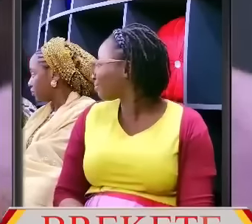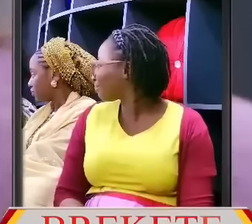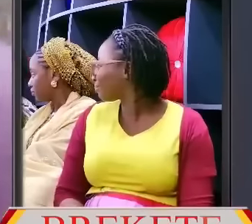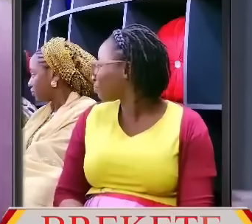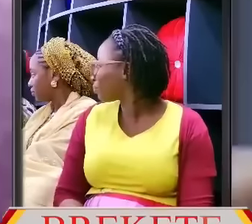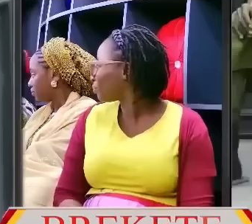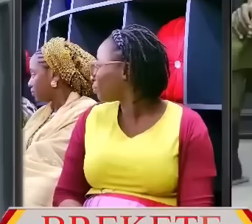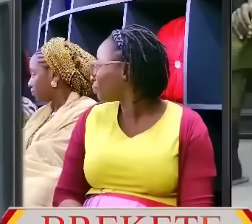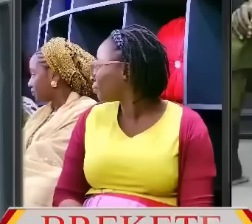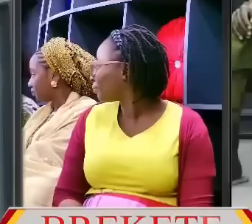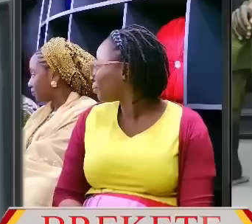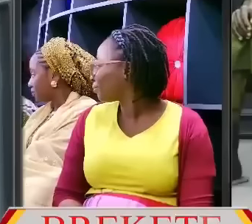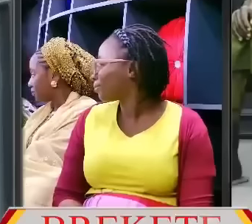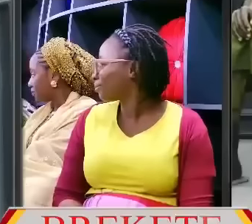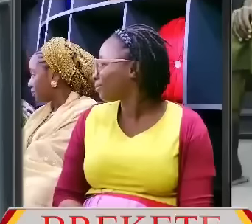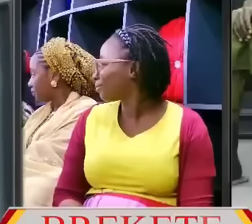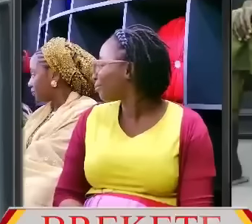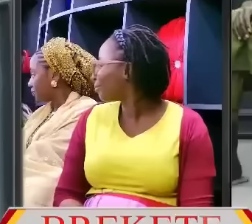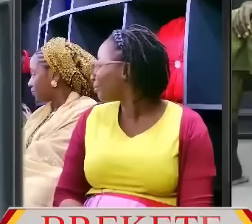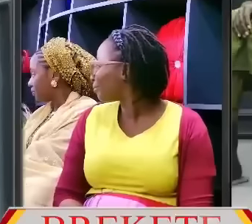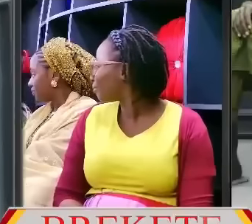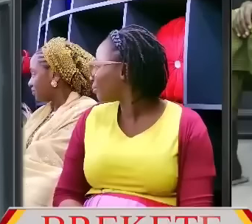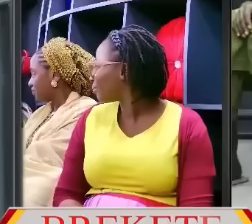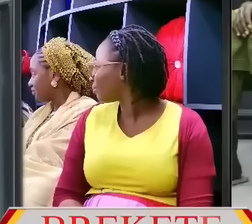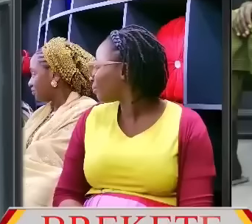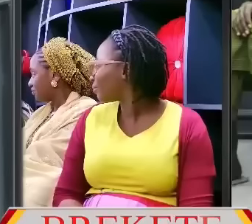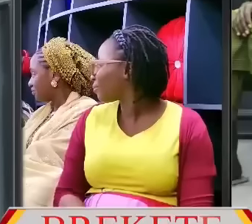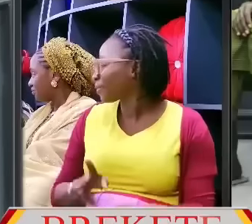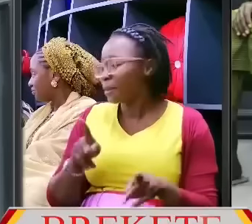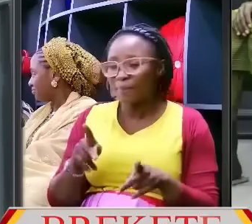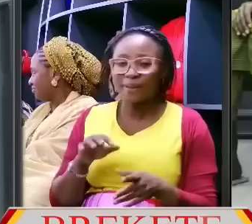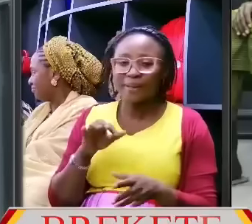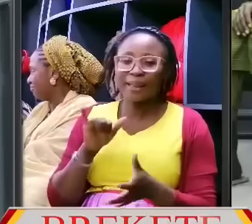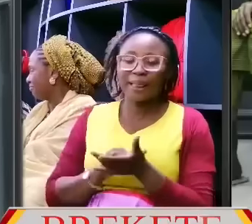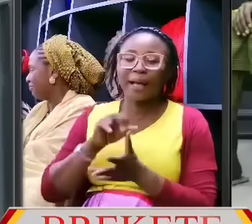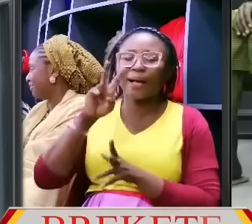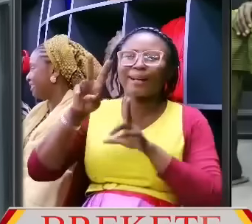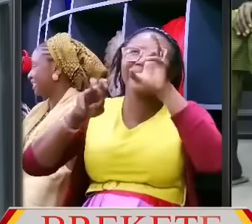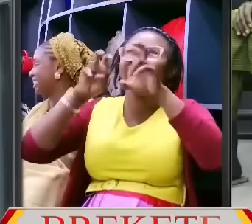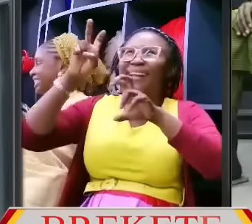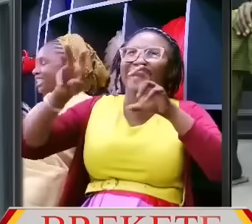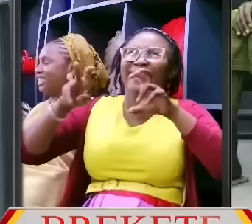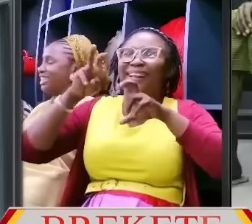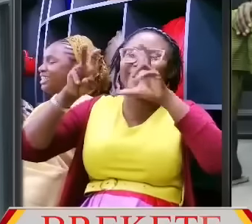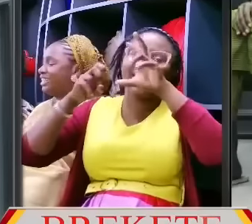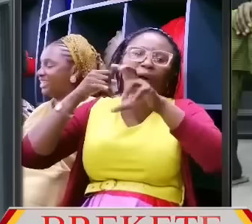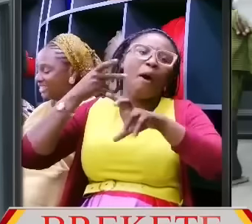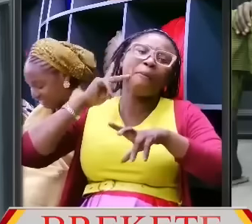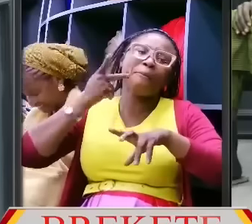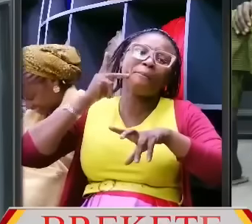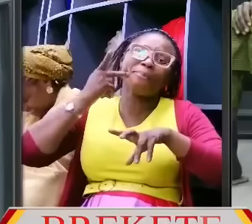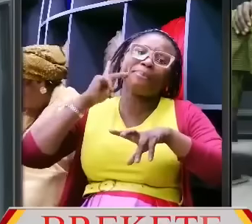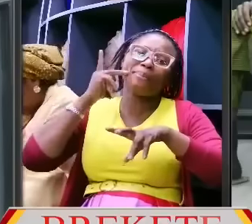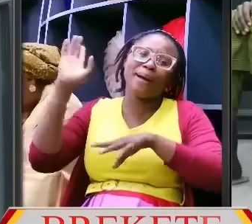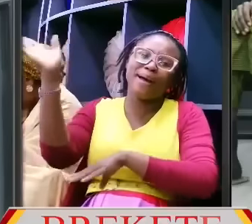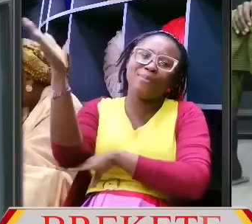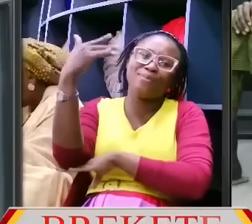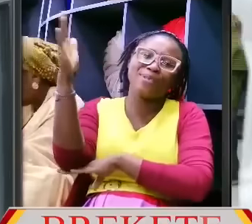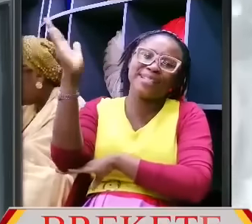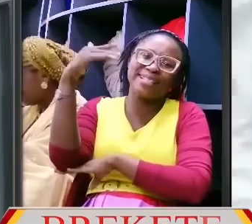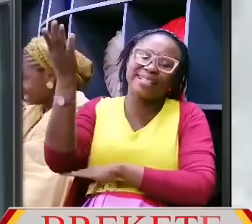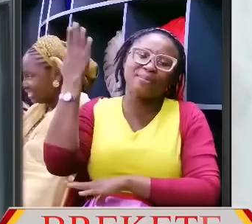say, hey, thank you. Now, person will climb palm tree before, leave that thing. All this one, now we see